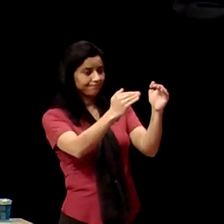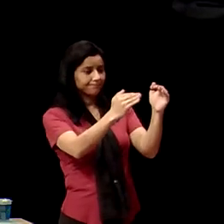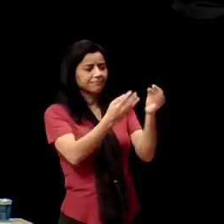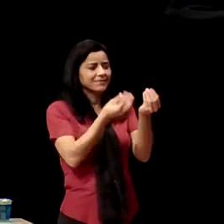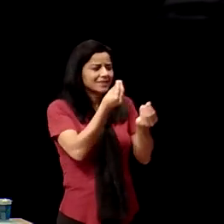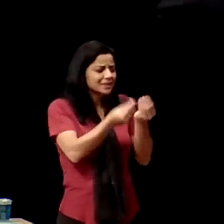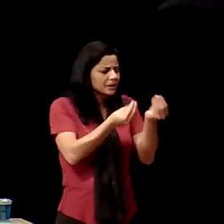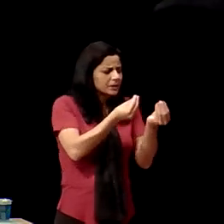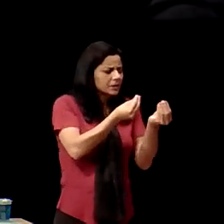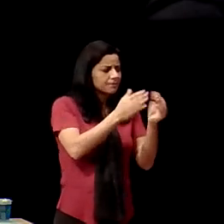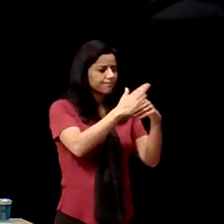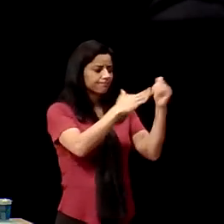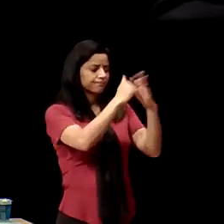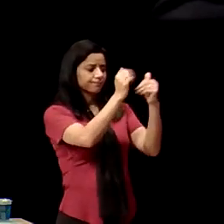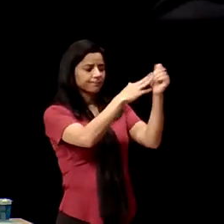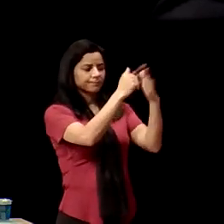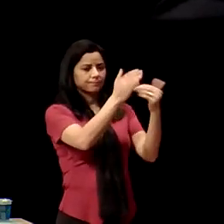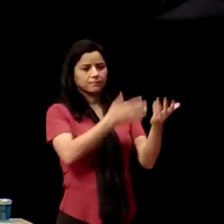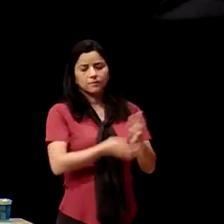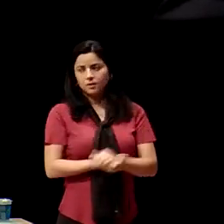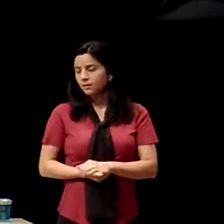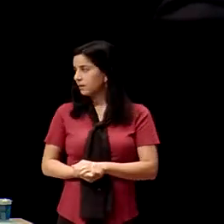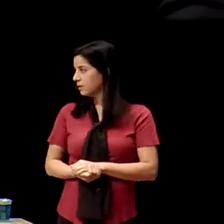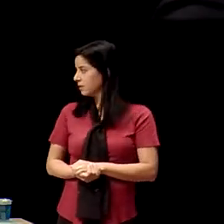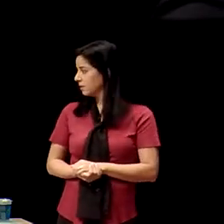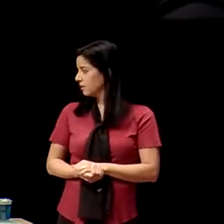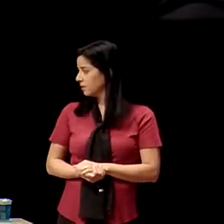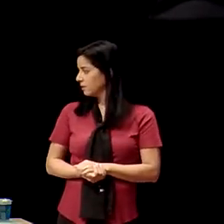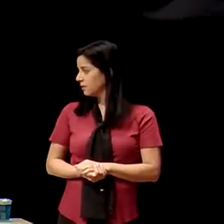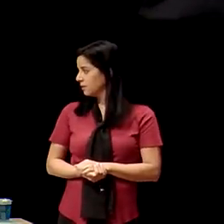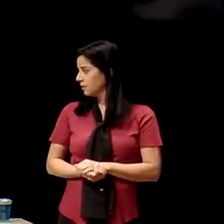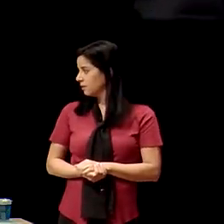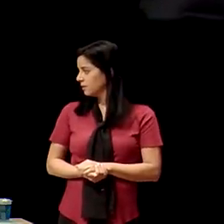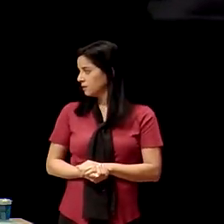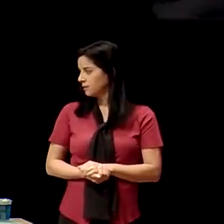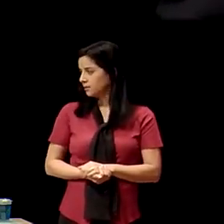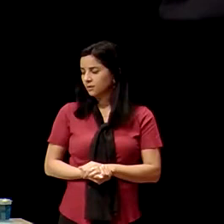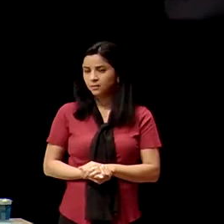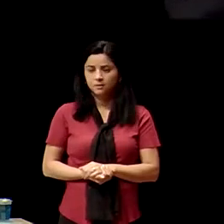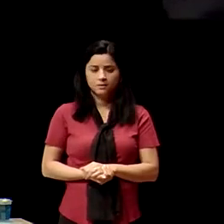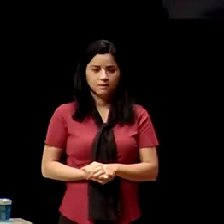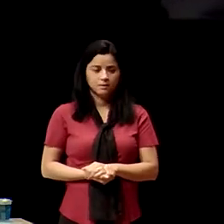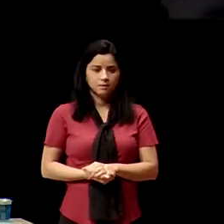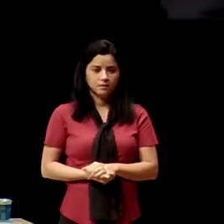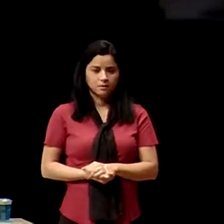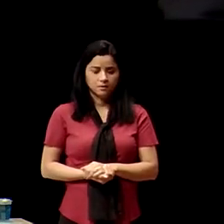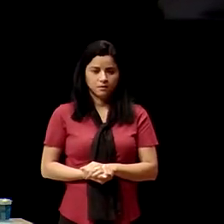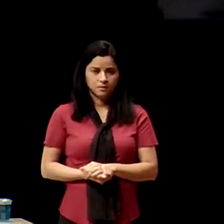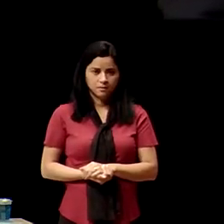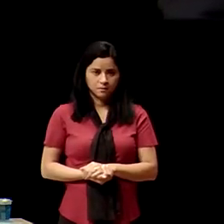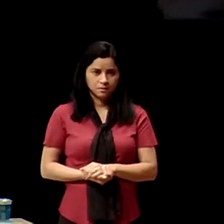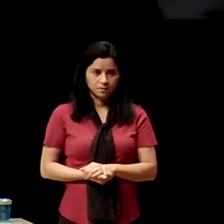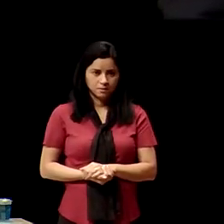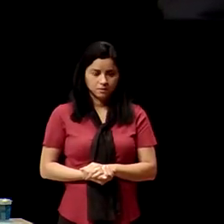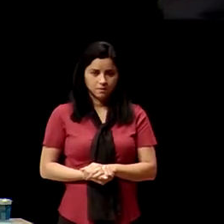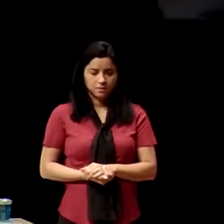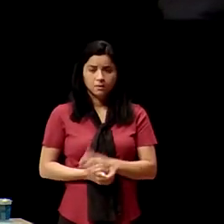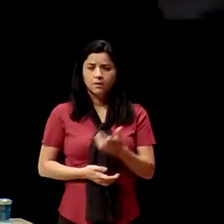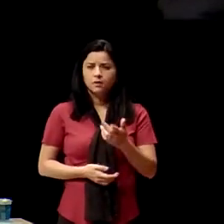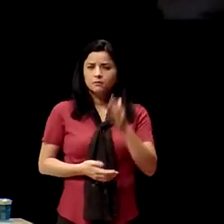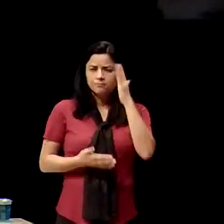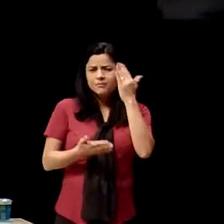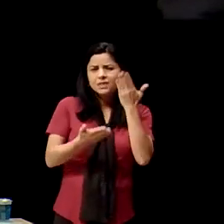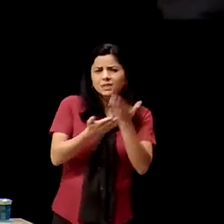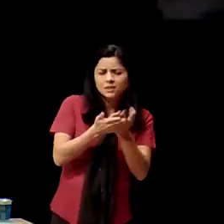expertise profissional. I think that all meaningful questions. Eu creio